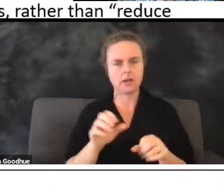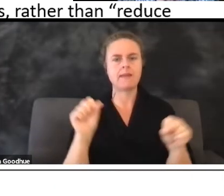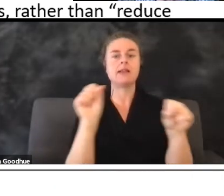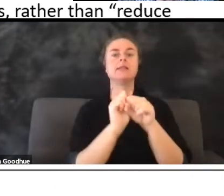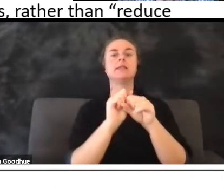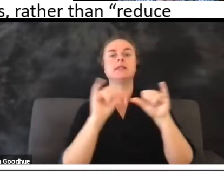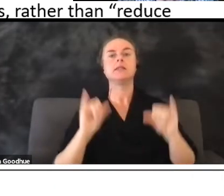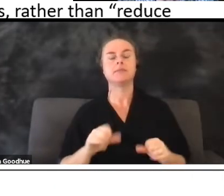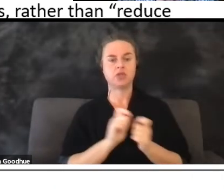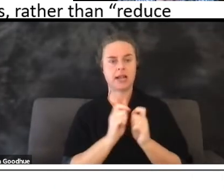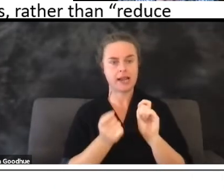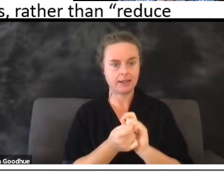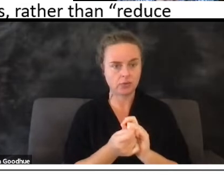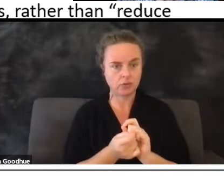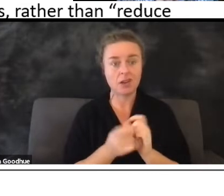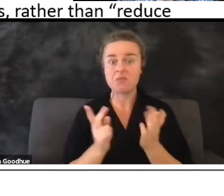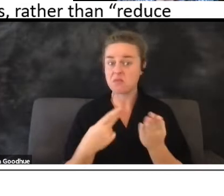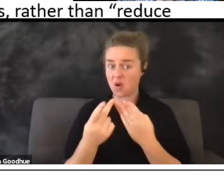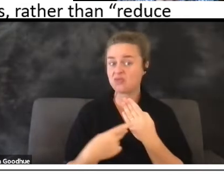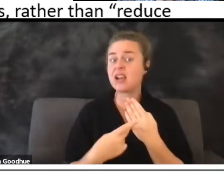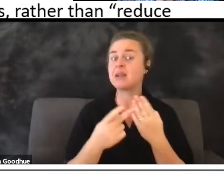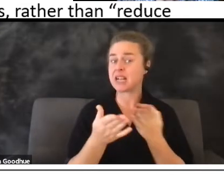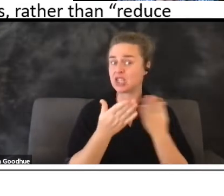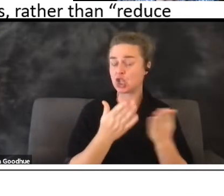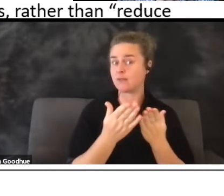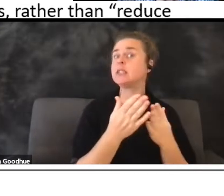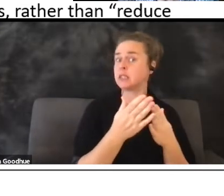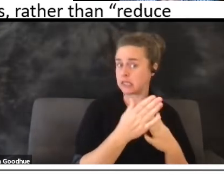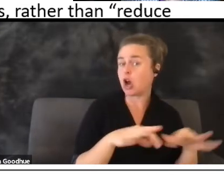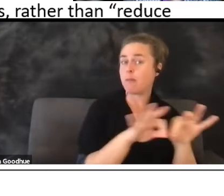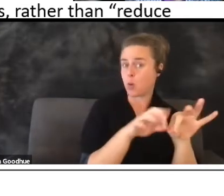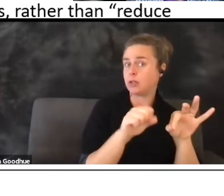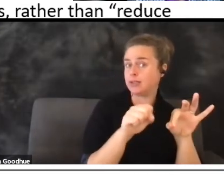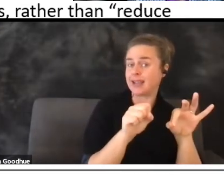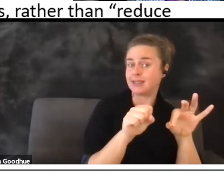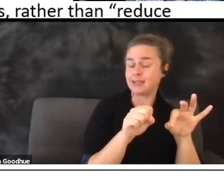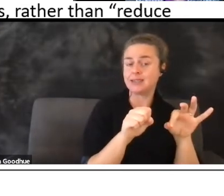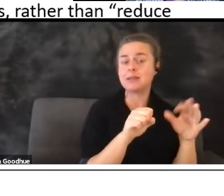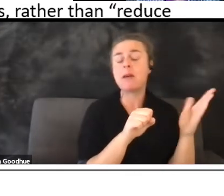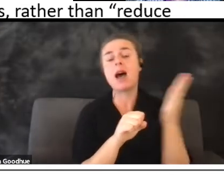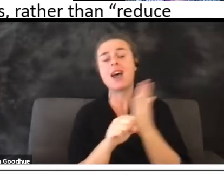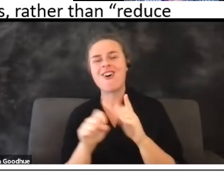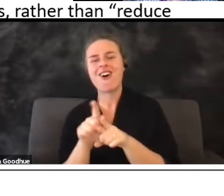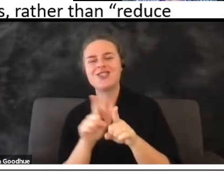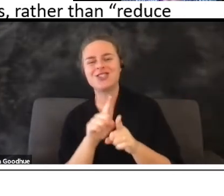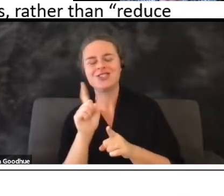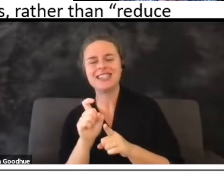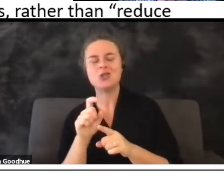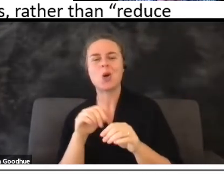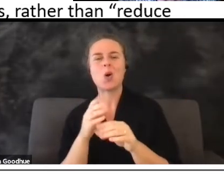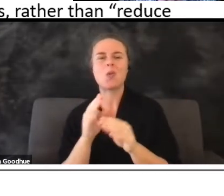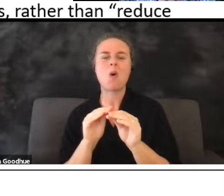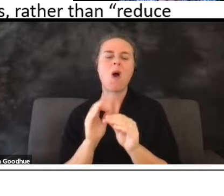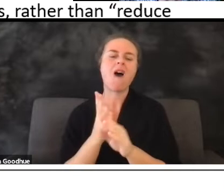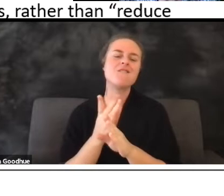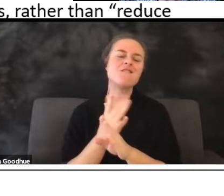that's programs and services are important, but you also need to go, a little more upstream. As Denise